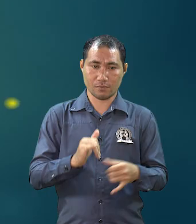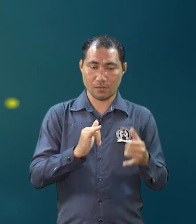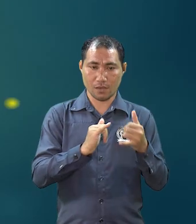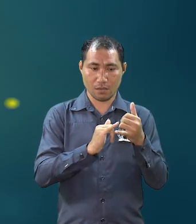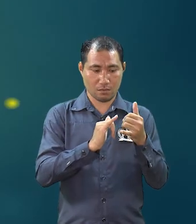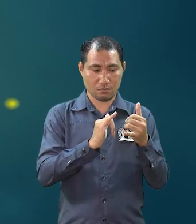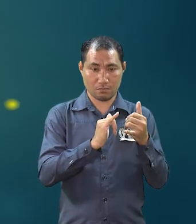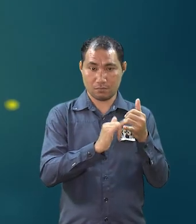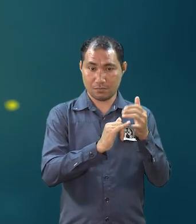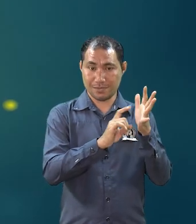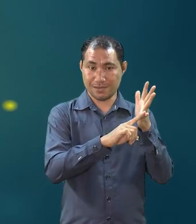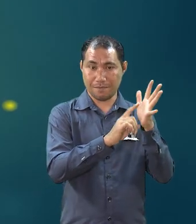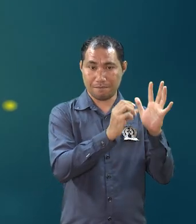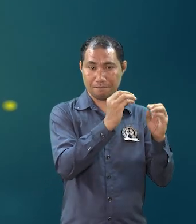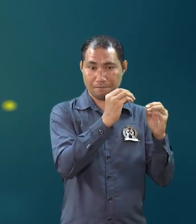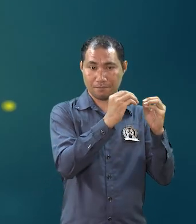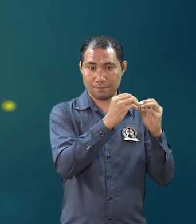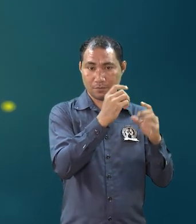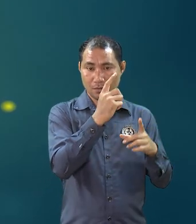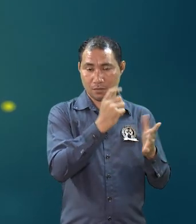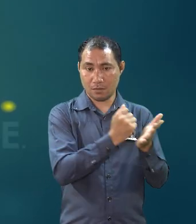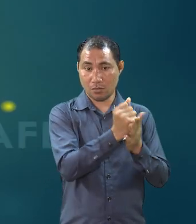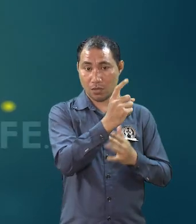Substrand 1,